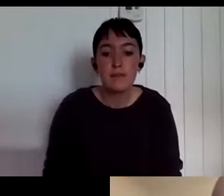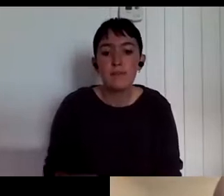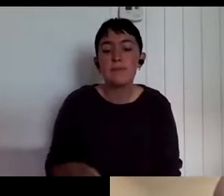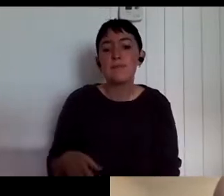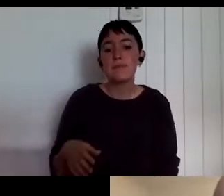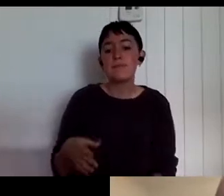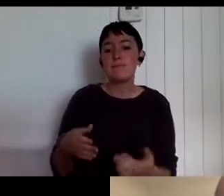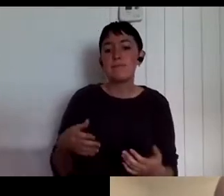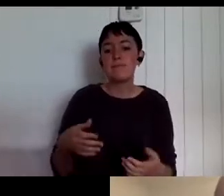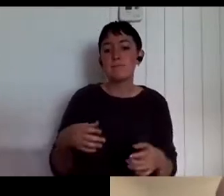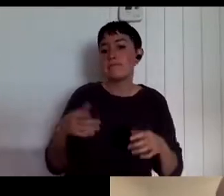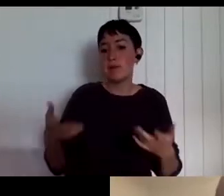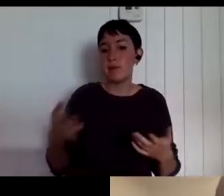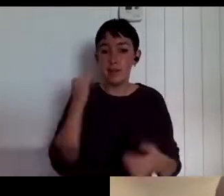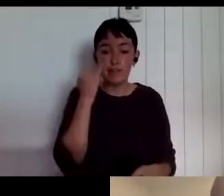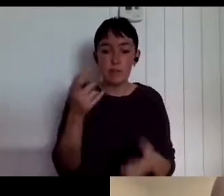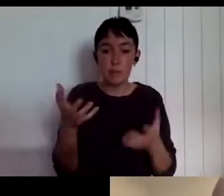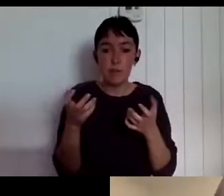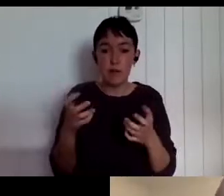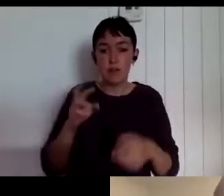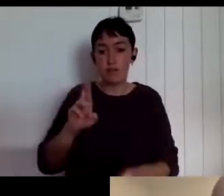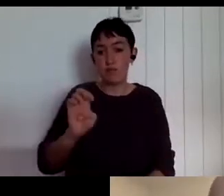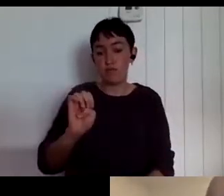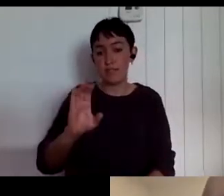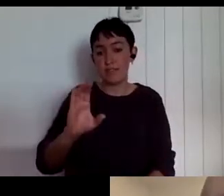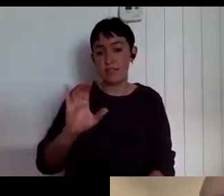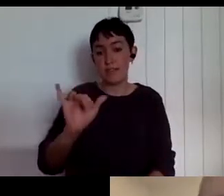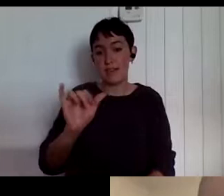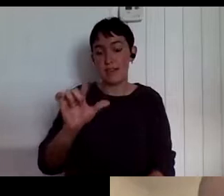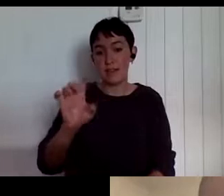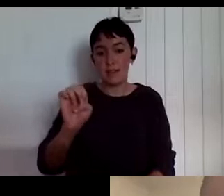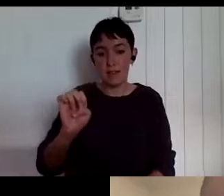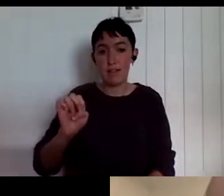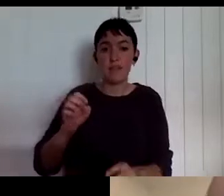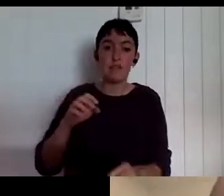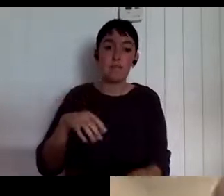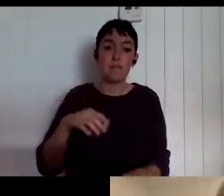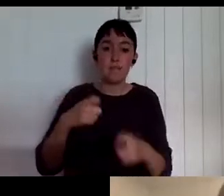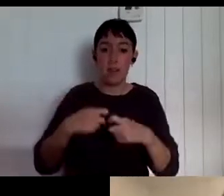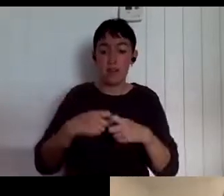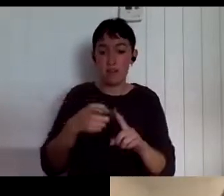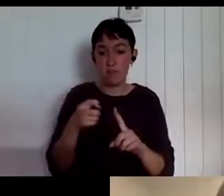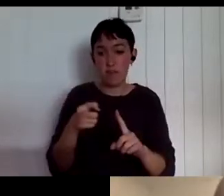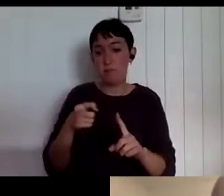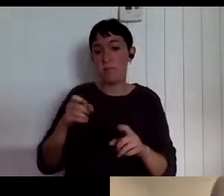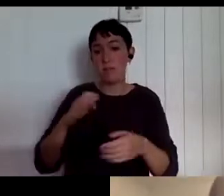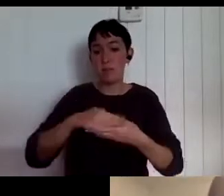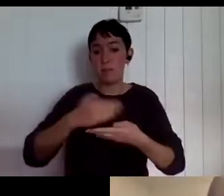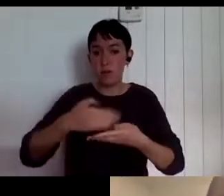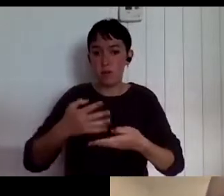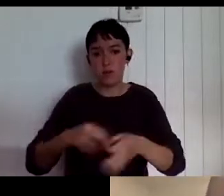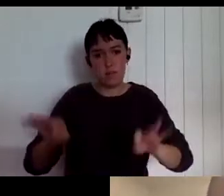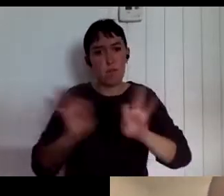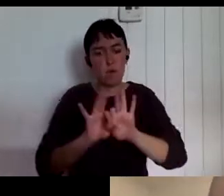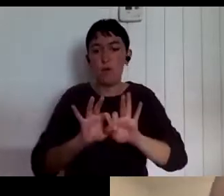trying to recycle lithium ion batteries in like your computer or something, that you really want to recycle that. Not only because of the, you know, valuable metal, but